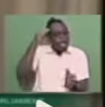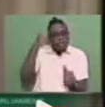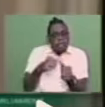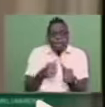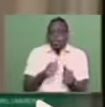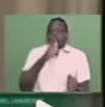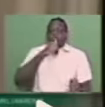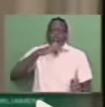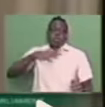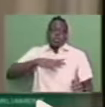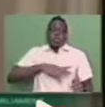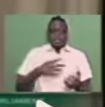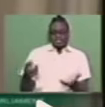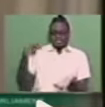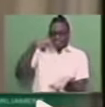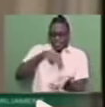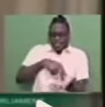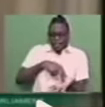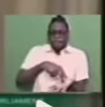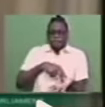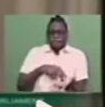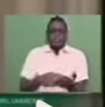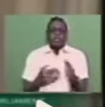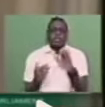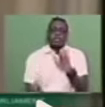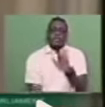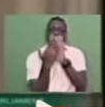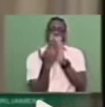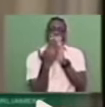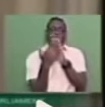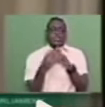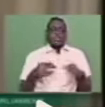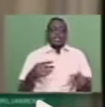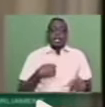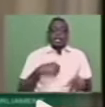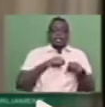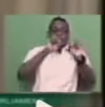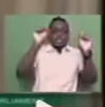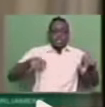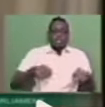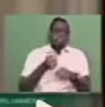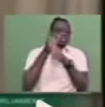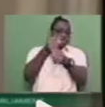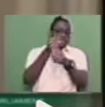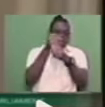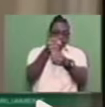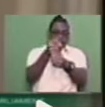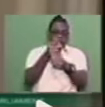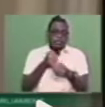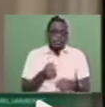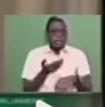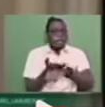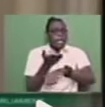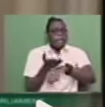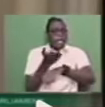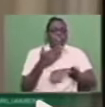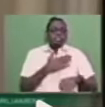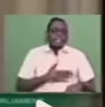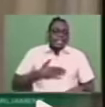this very week. And that placard read, "Good day, please help us help a child to